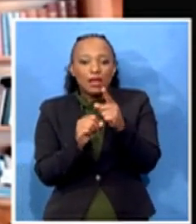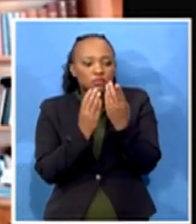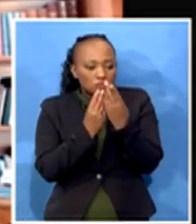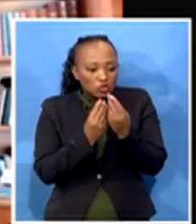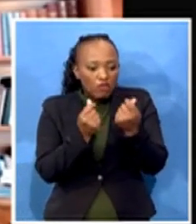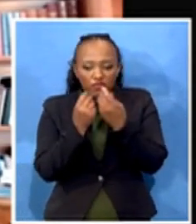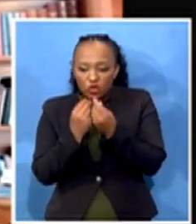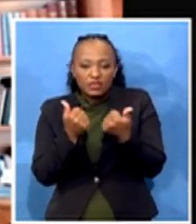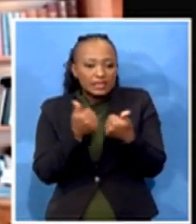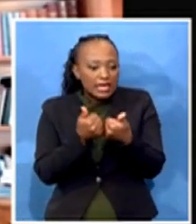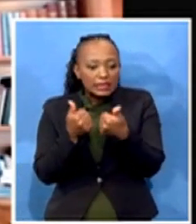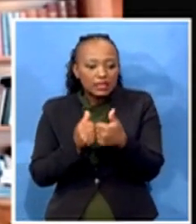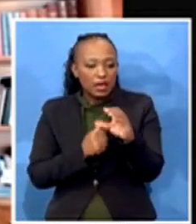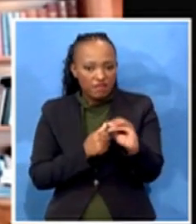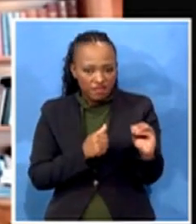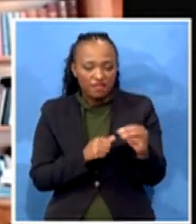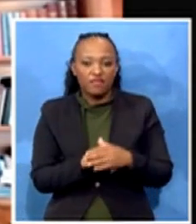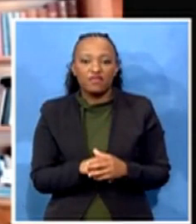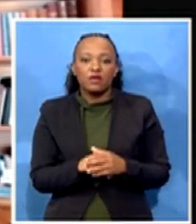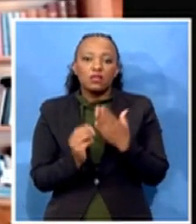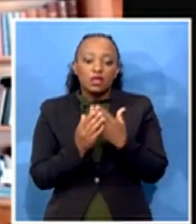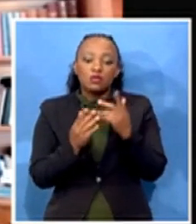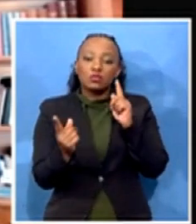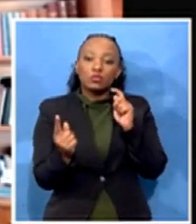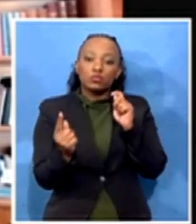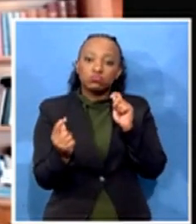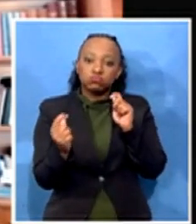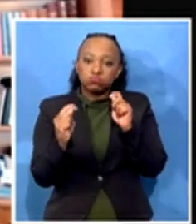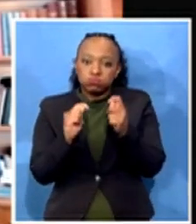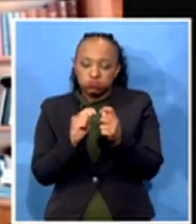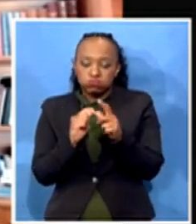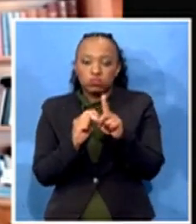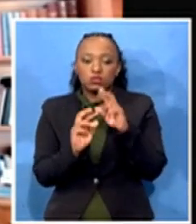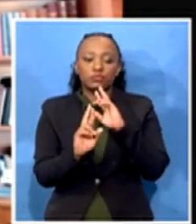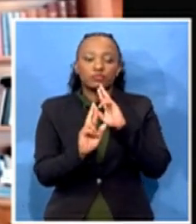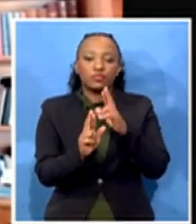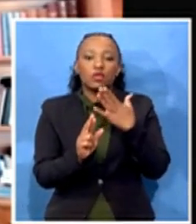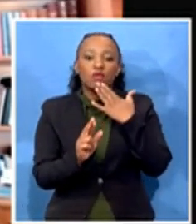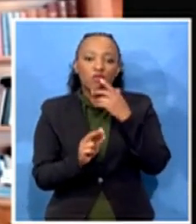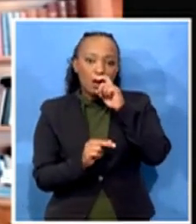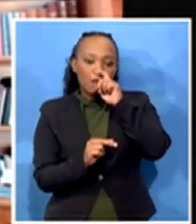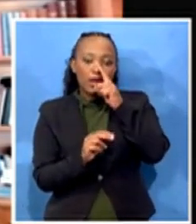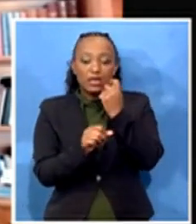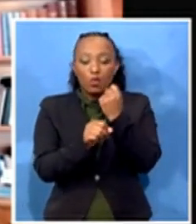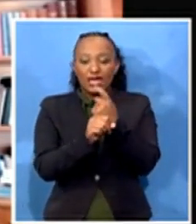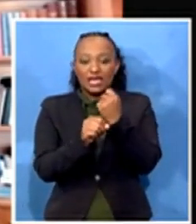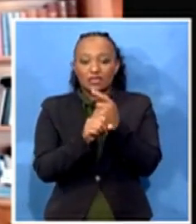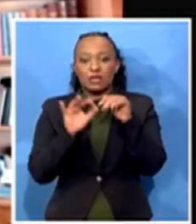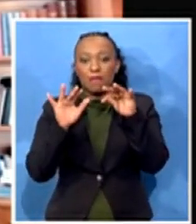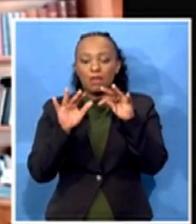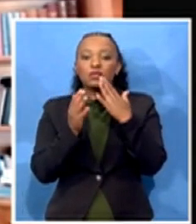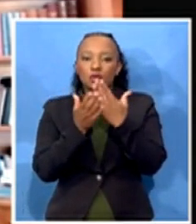adapt in response to the demands of modern public transportation, and ultimately to grow and to